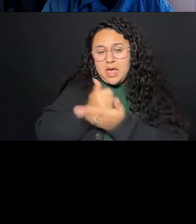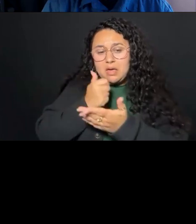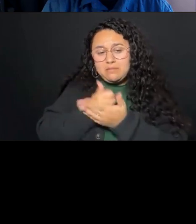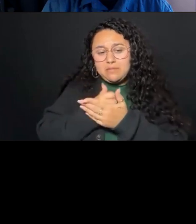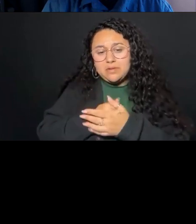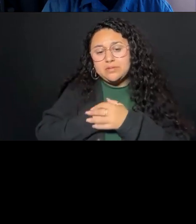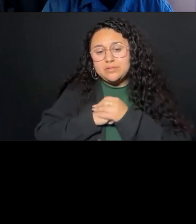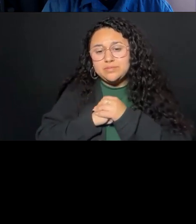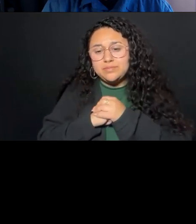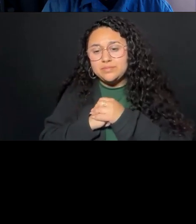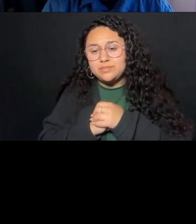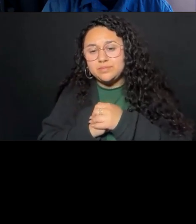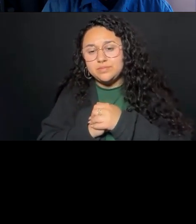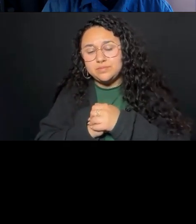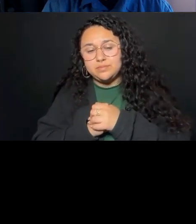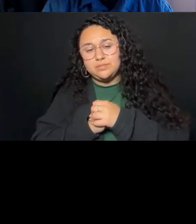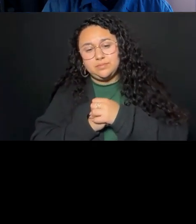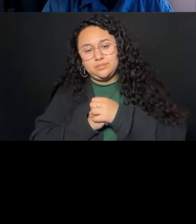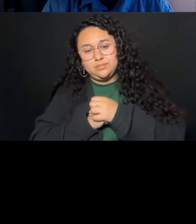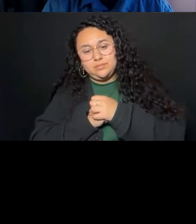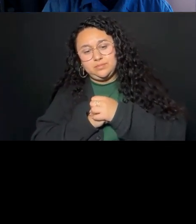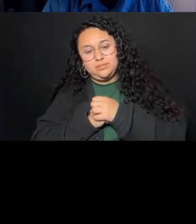helpful?